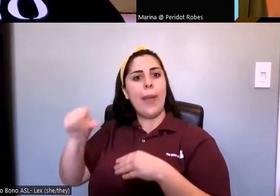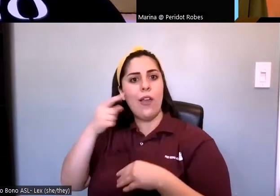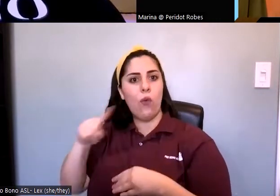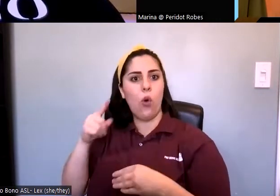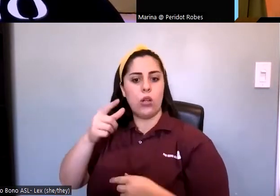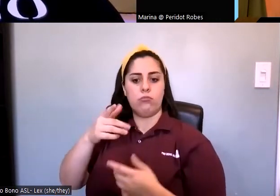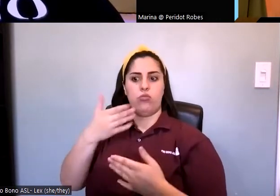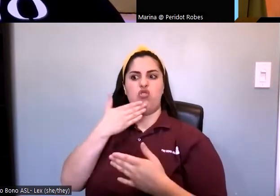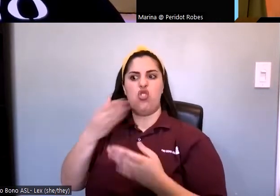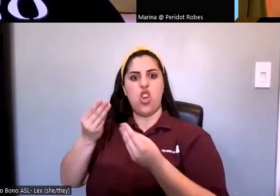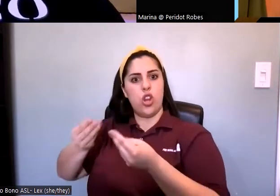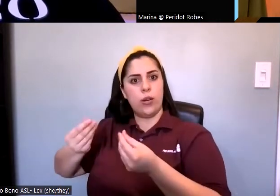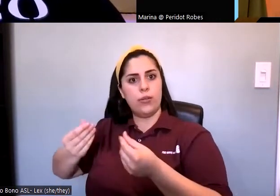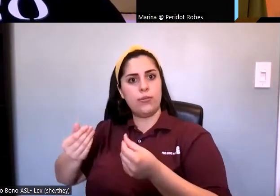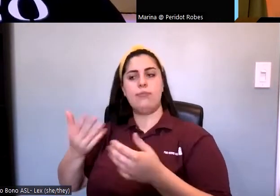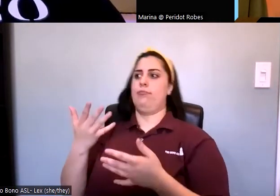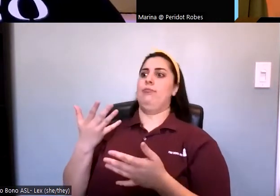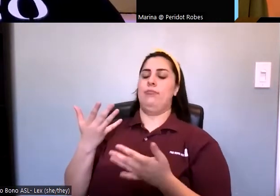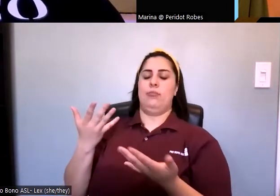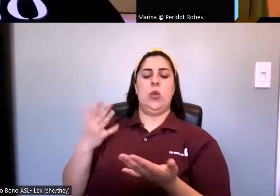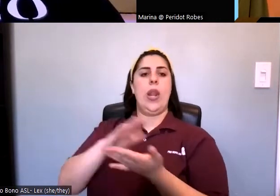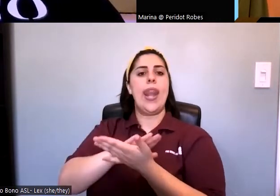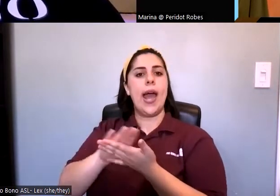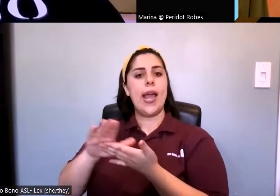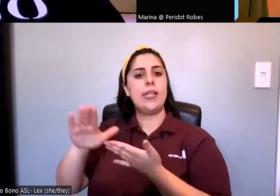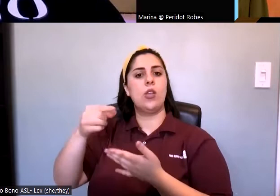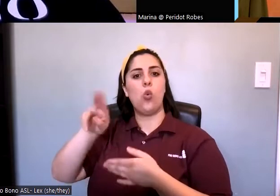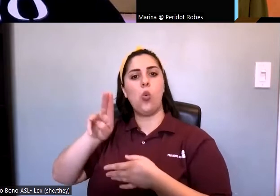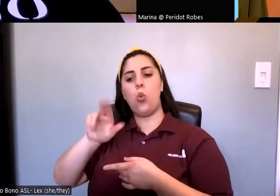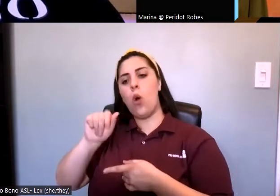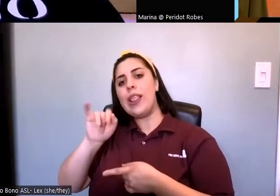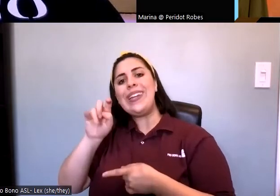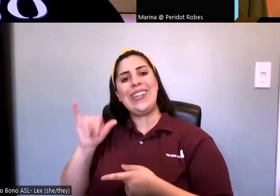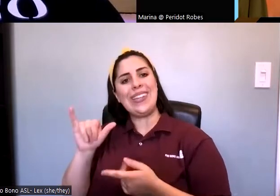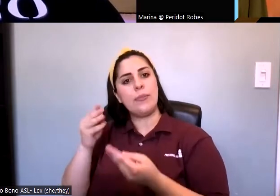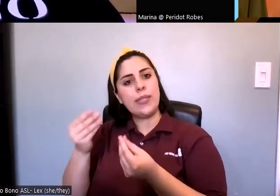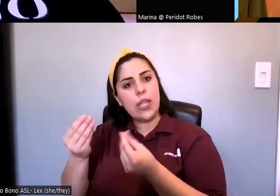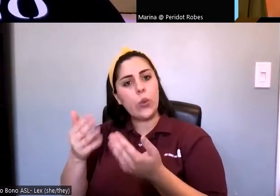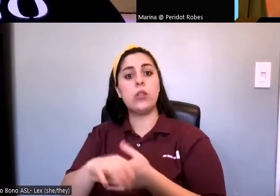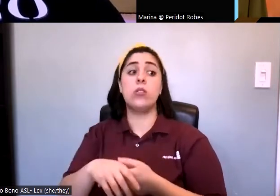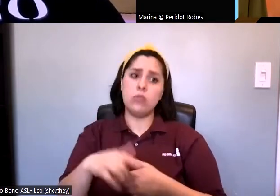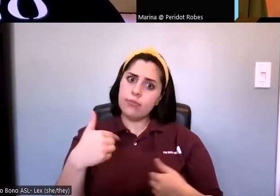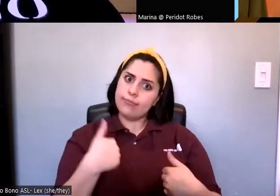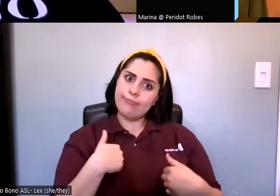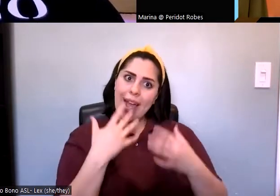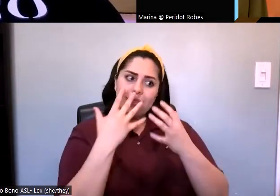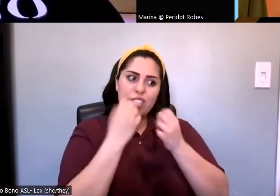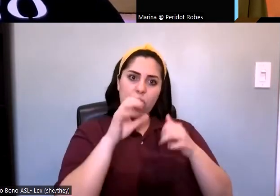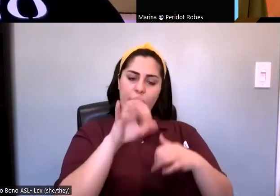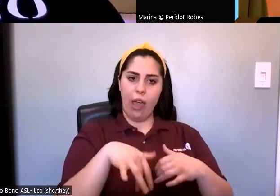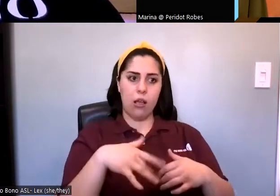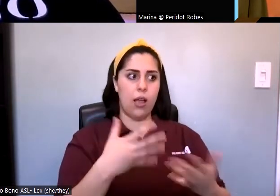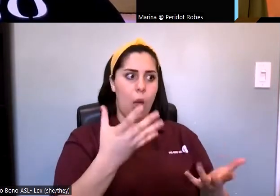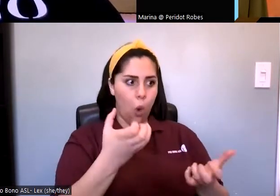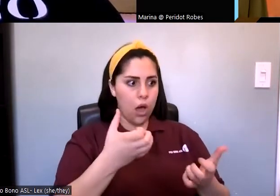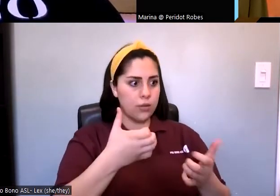people. And so you have to build a relationship with them. And I care enough to build a relationship with them because